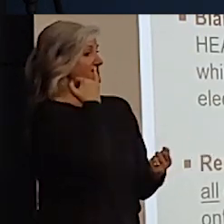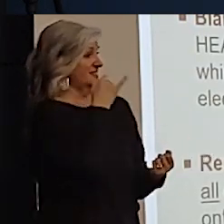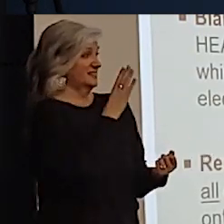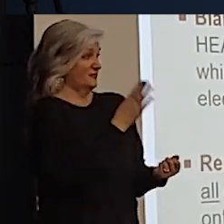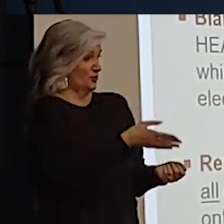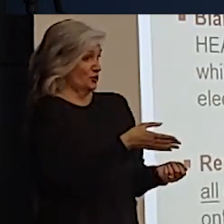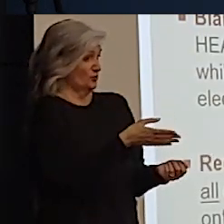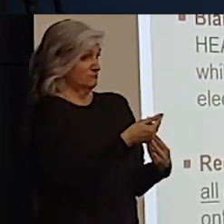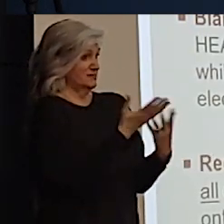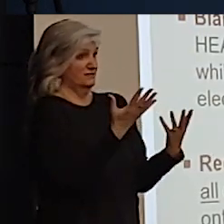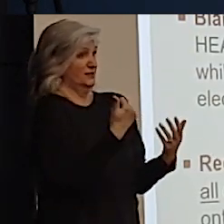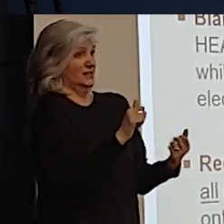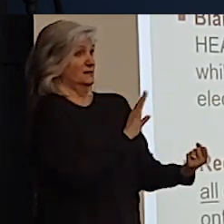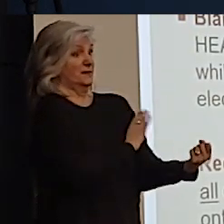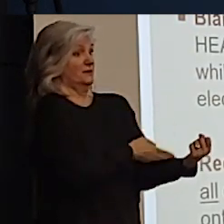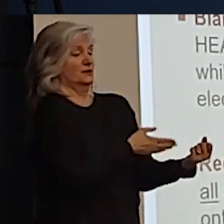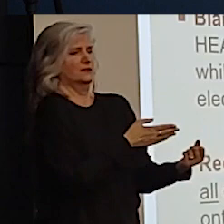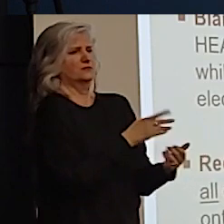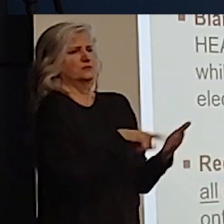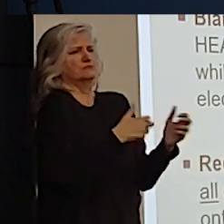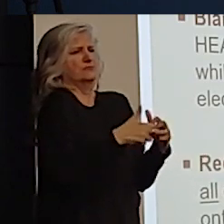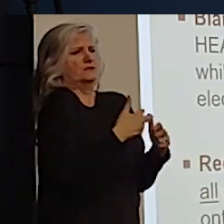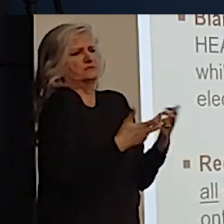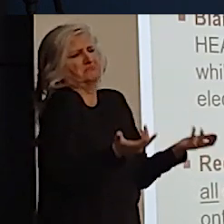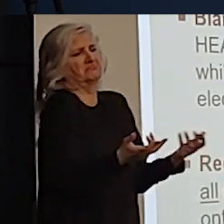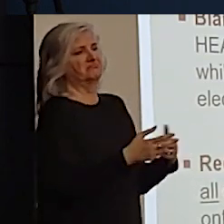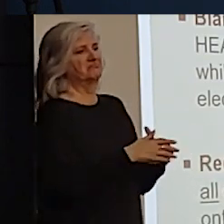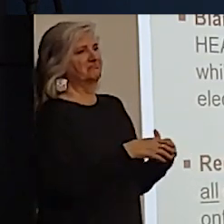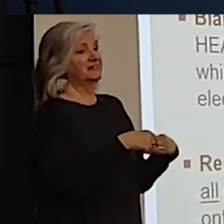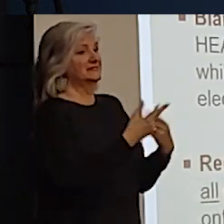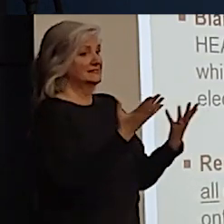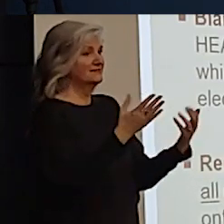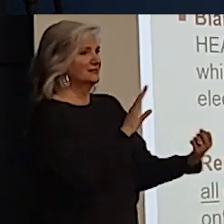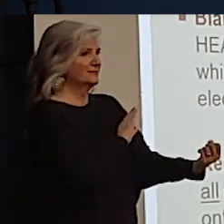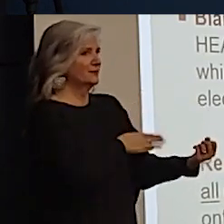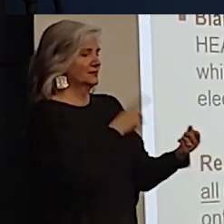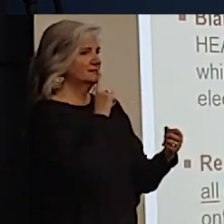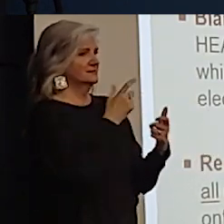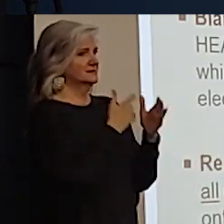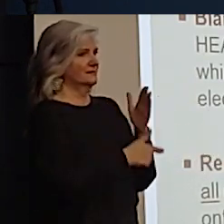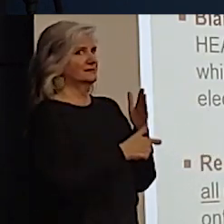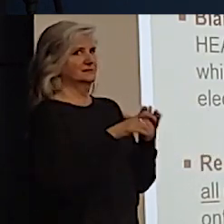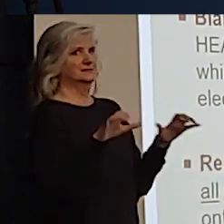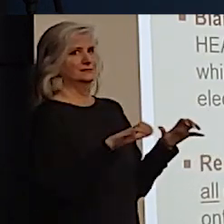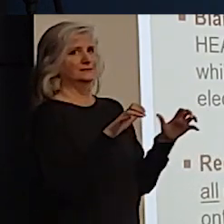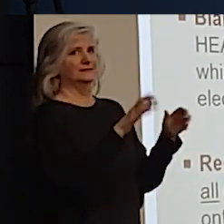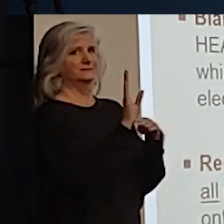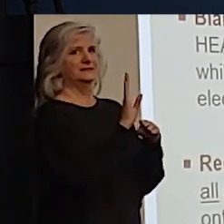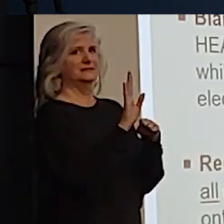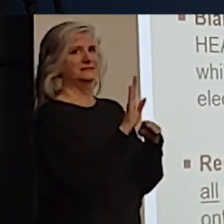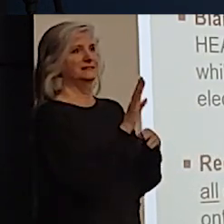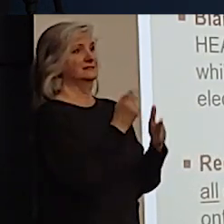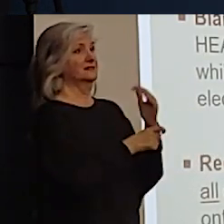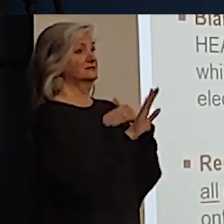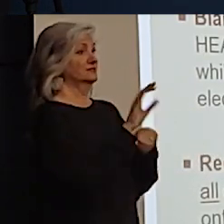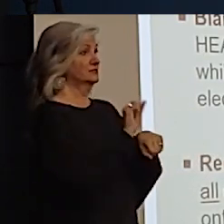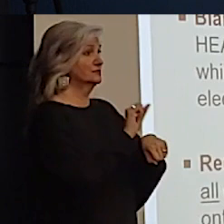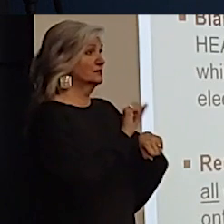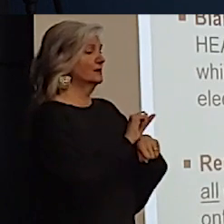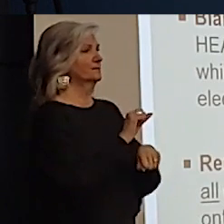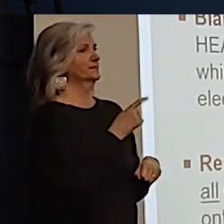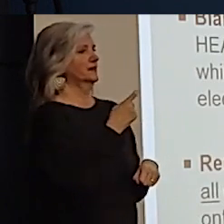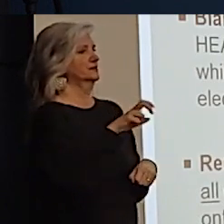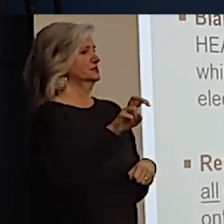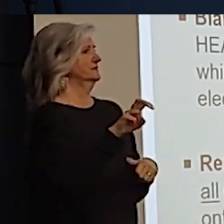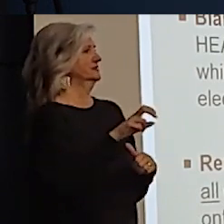never deliver any power, what's the problem with that? Delivering power, again, is the cost of doing business, the cost of their job. They are